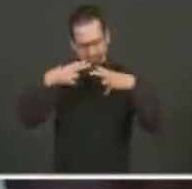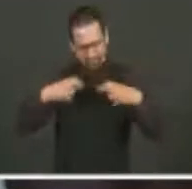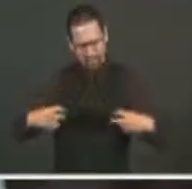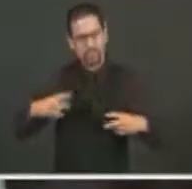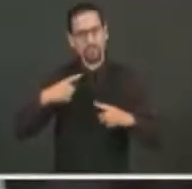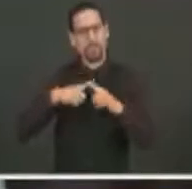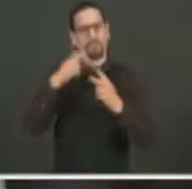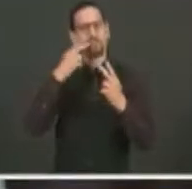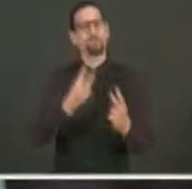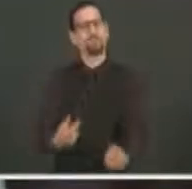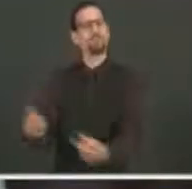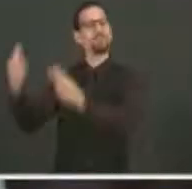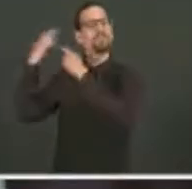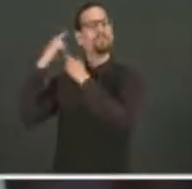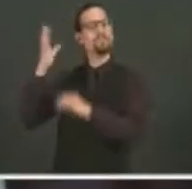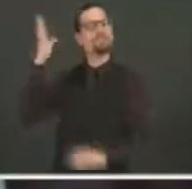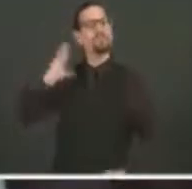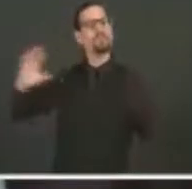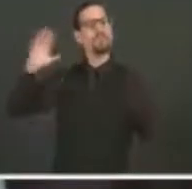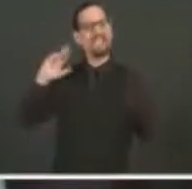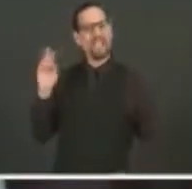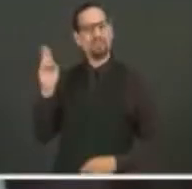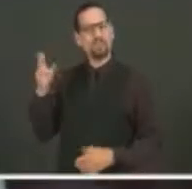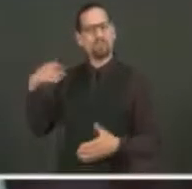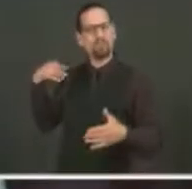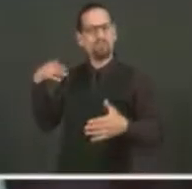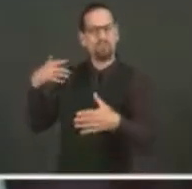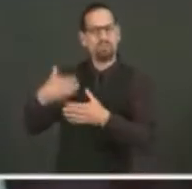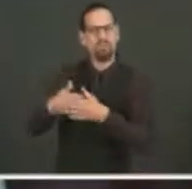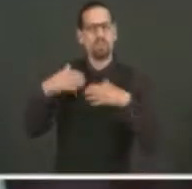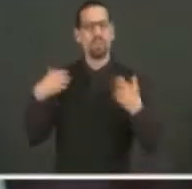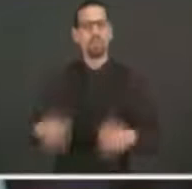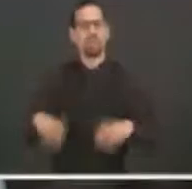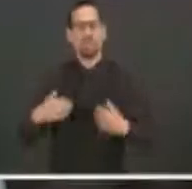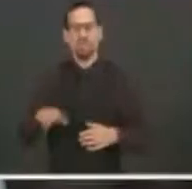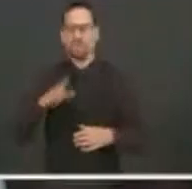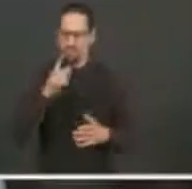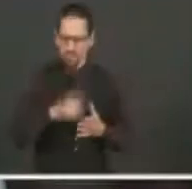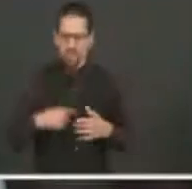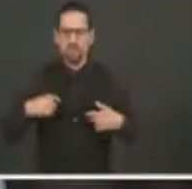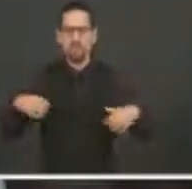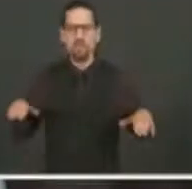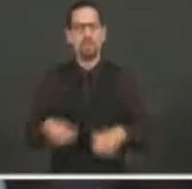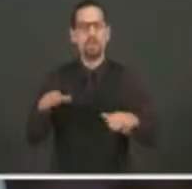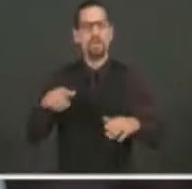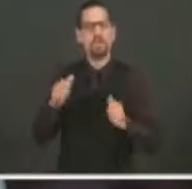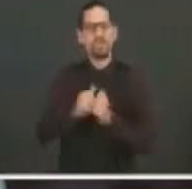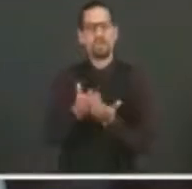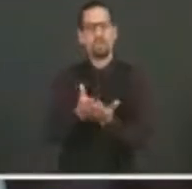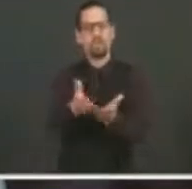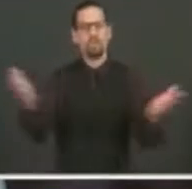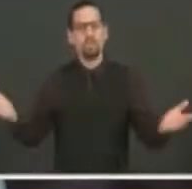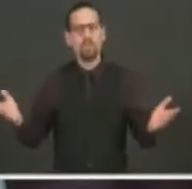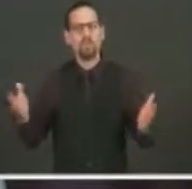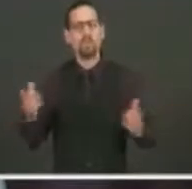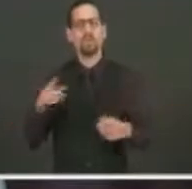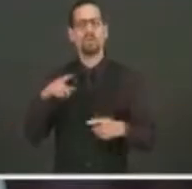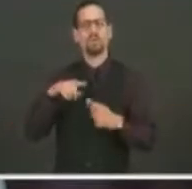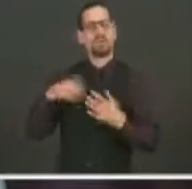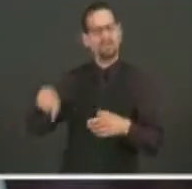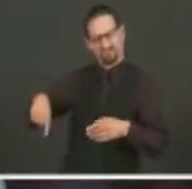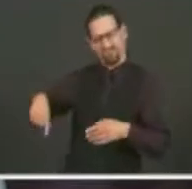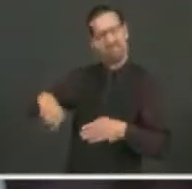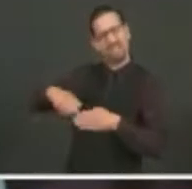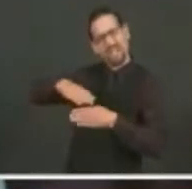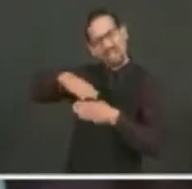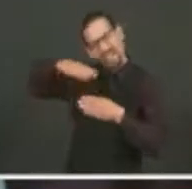it's a time to reflect and to ask ourselves what we can do, each and every one of us, to end the scourge of racism